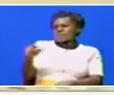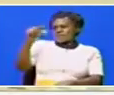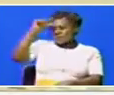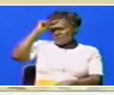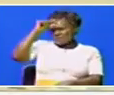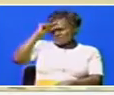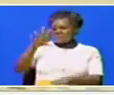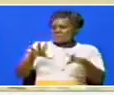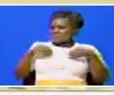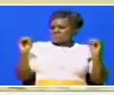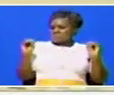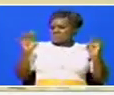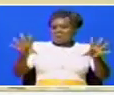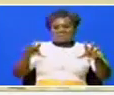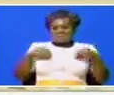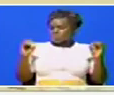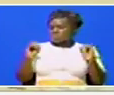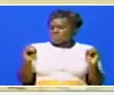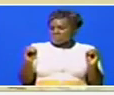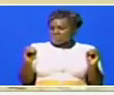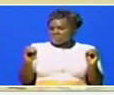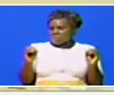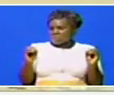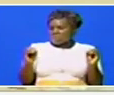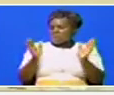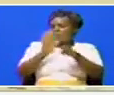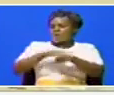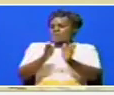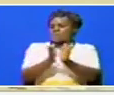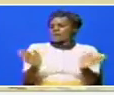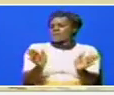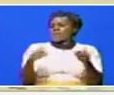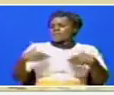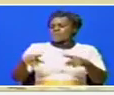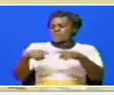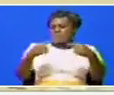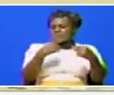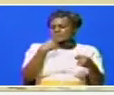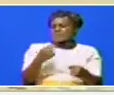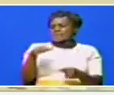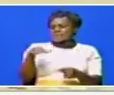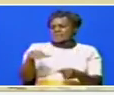government denies claims of using excessive force on citizens, those injured say